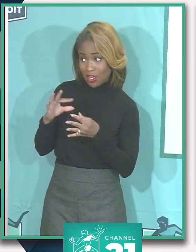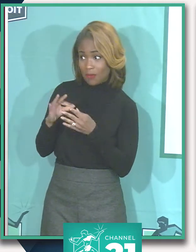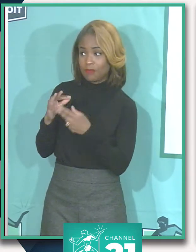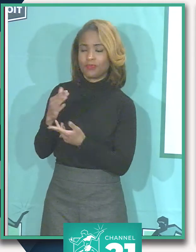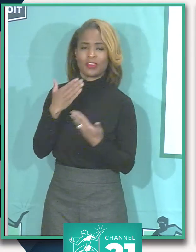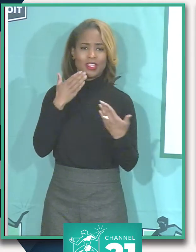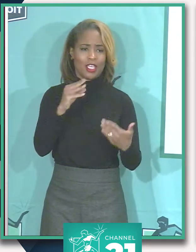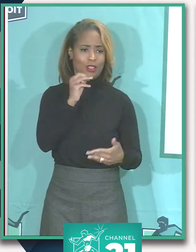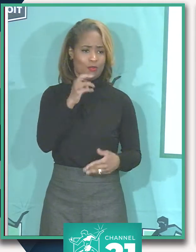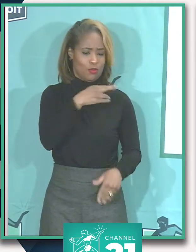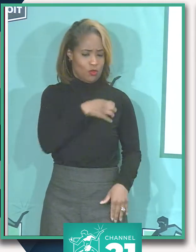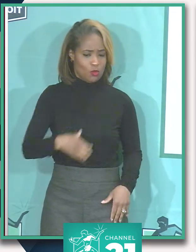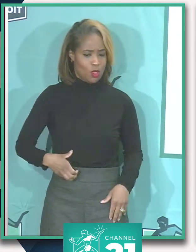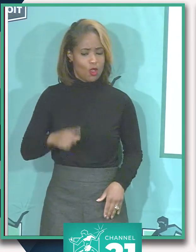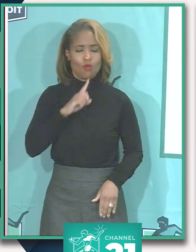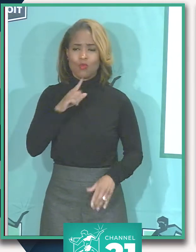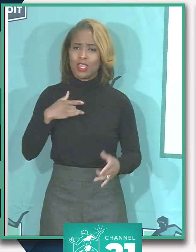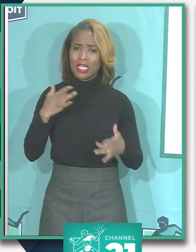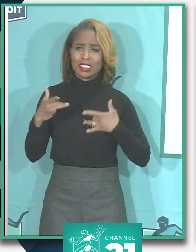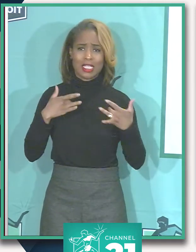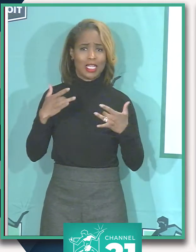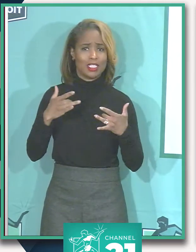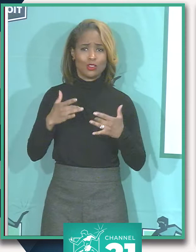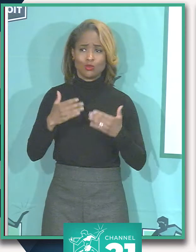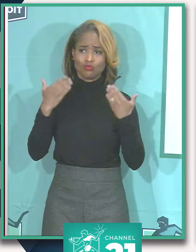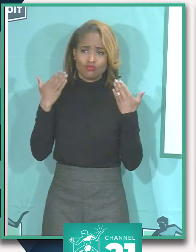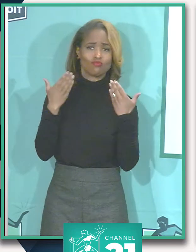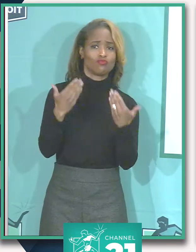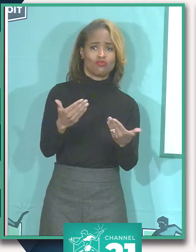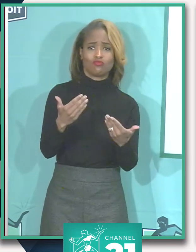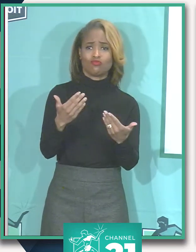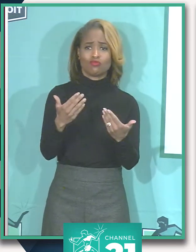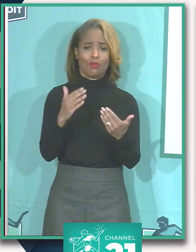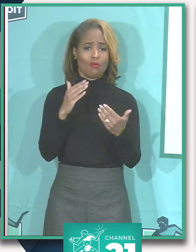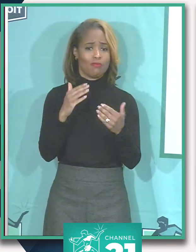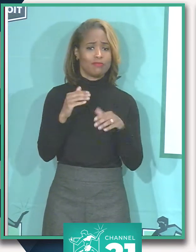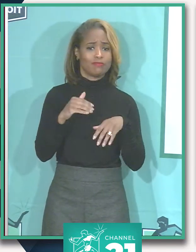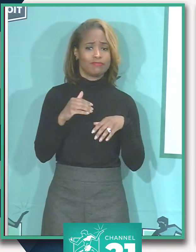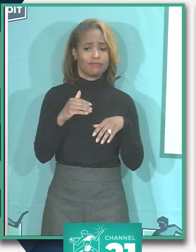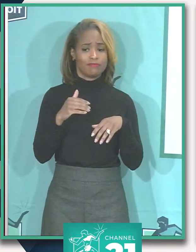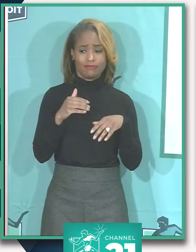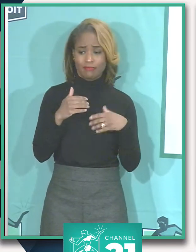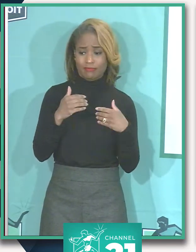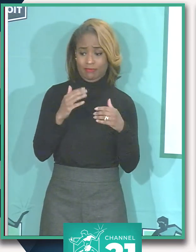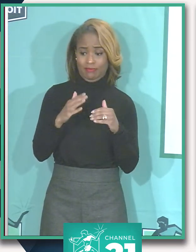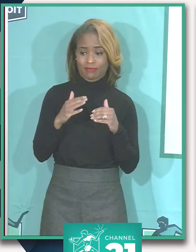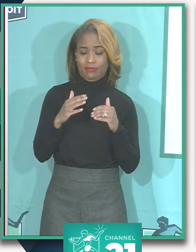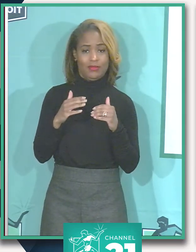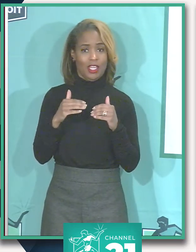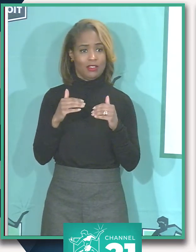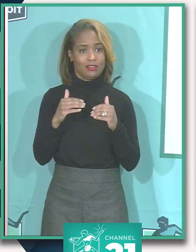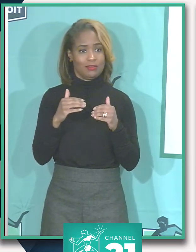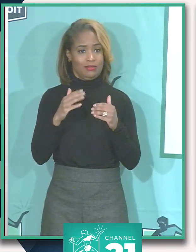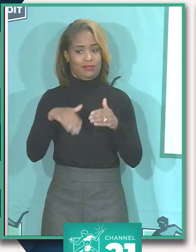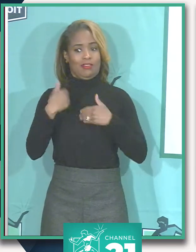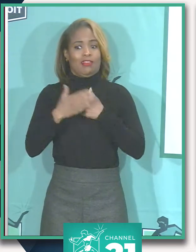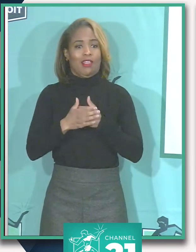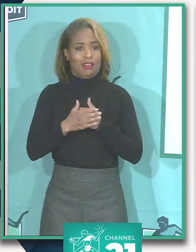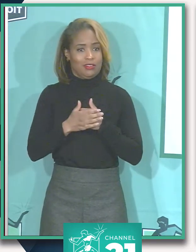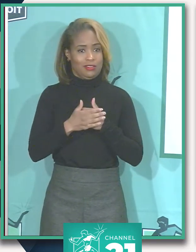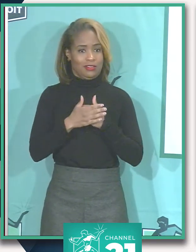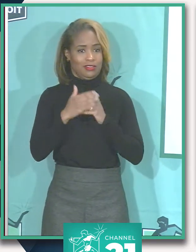excited to move into the next chapter of transportation in Detroit. I'm excited. I've had